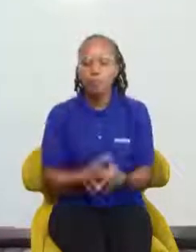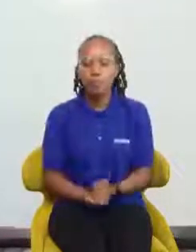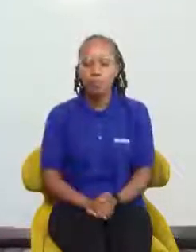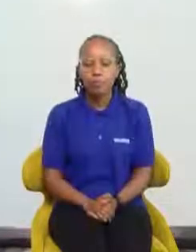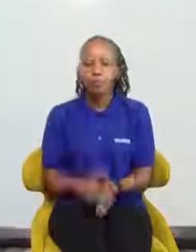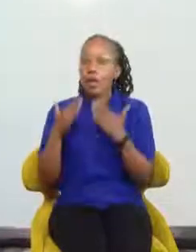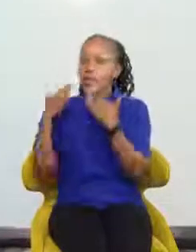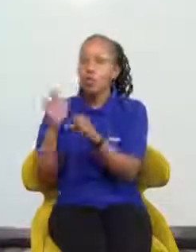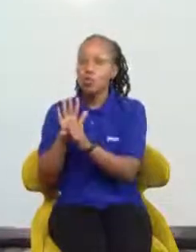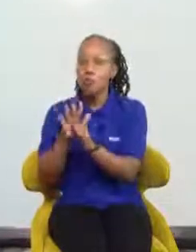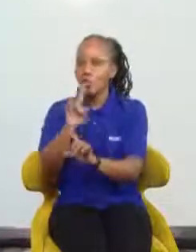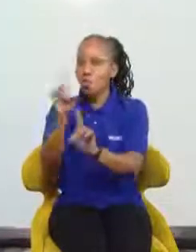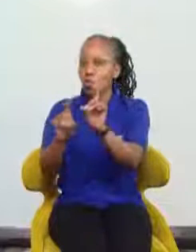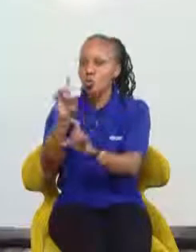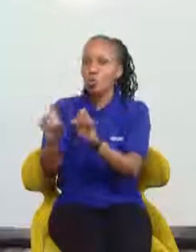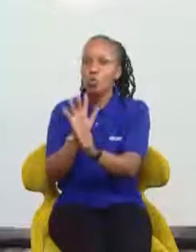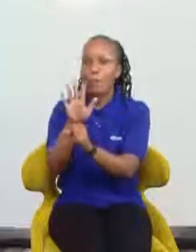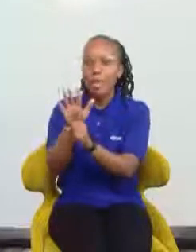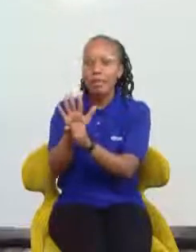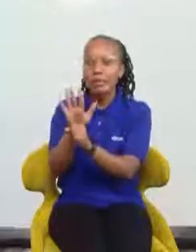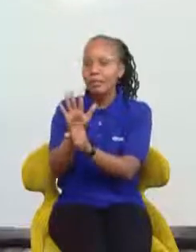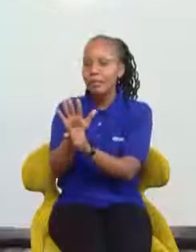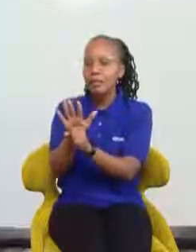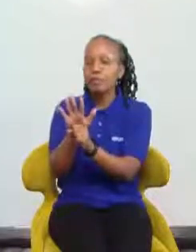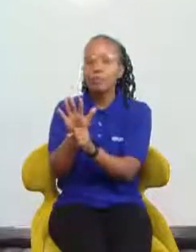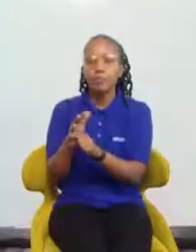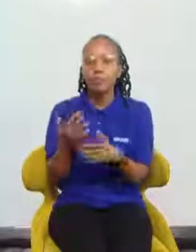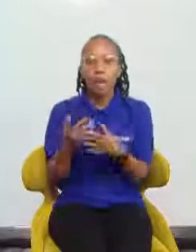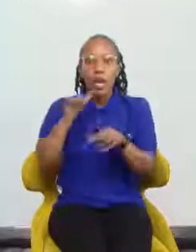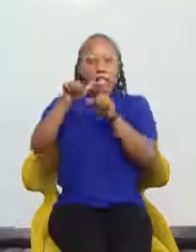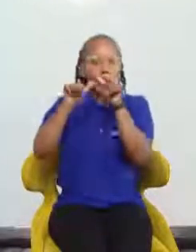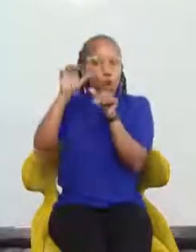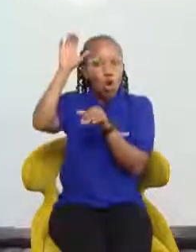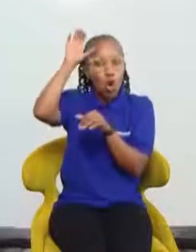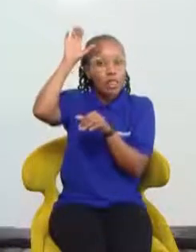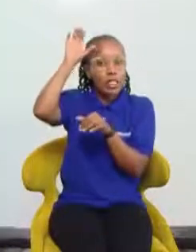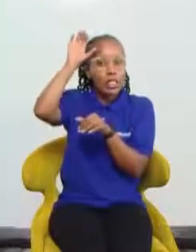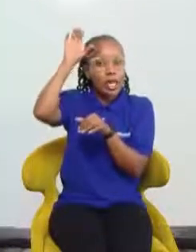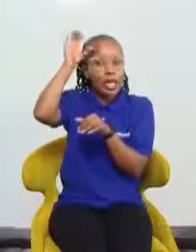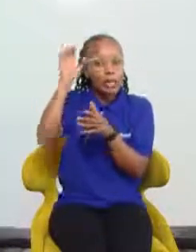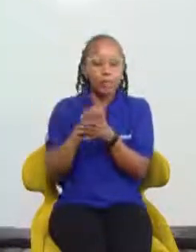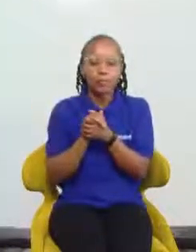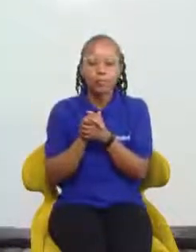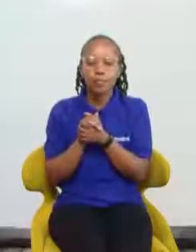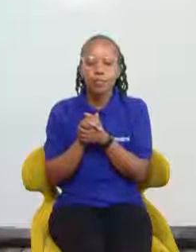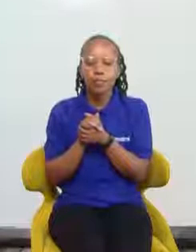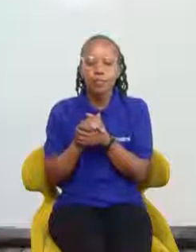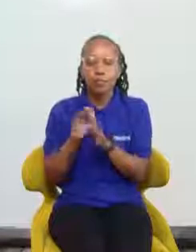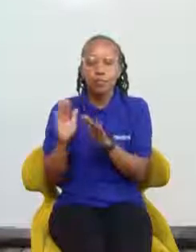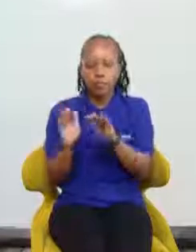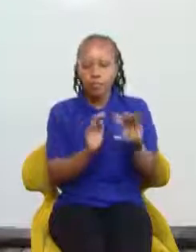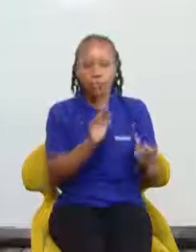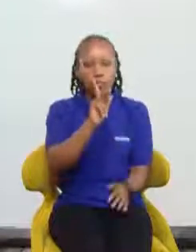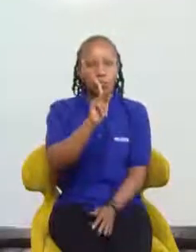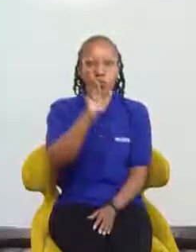many other questions. Like one of them would be STEM-related content. However, we'll move from this and we'll go on to Karen. Karen, do you